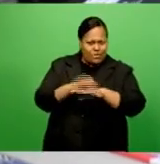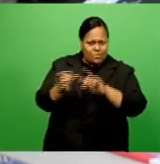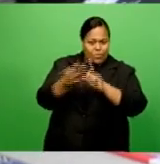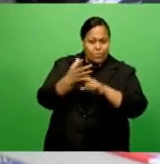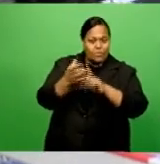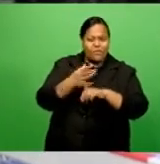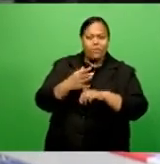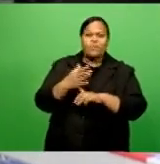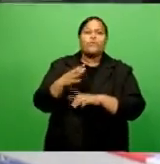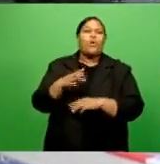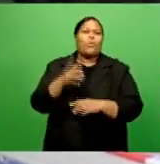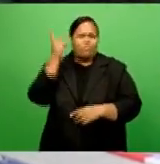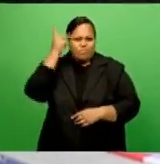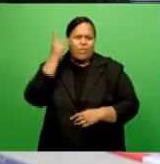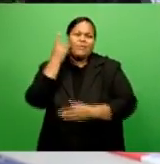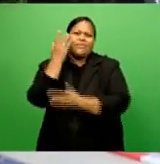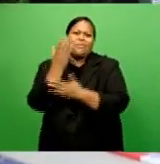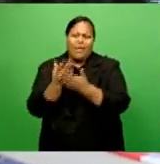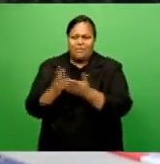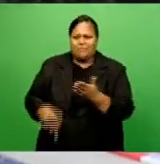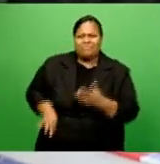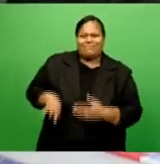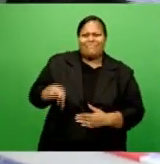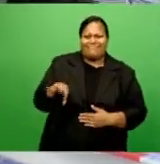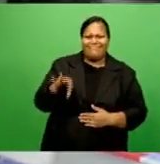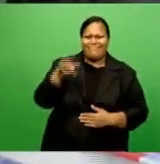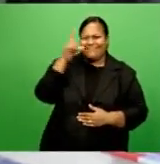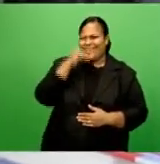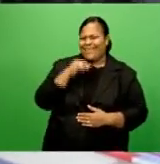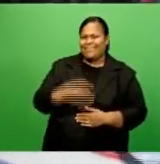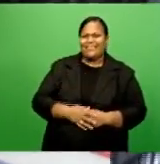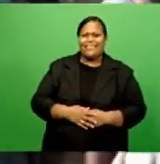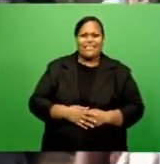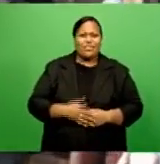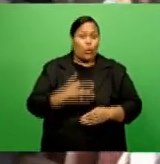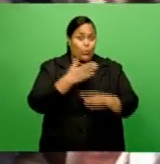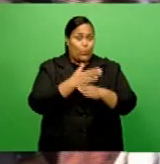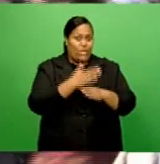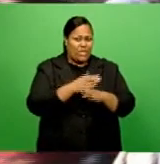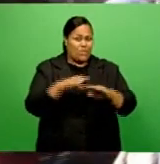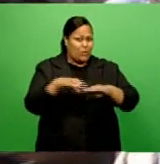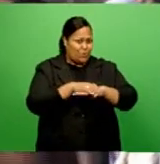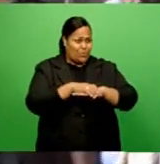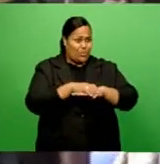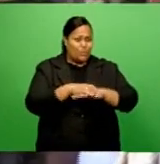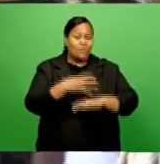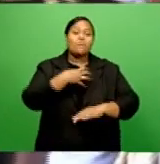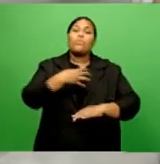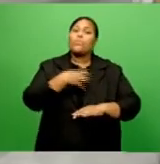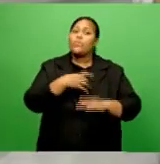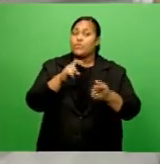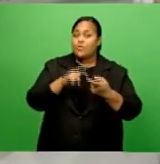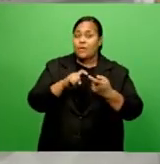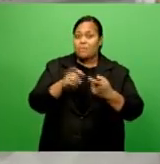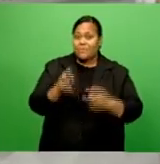towards affordability. Especially in working shoes, because it's much more